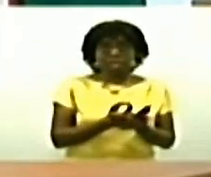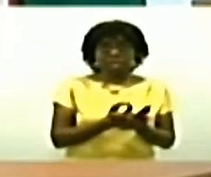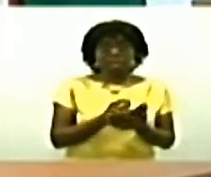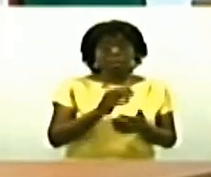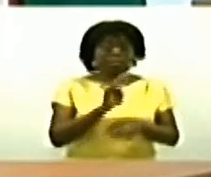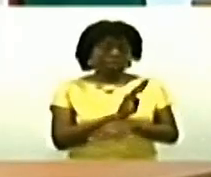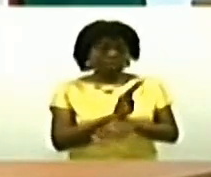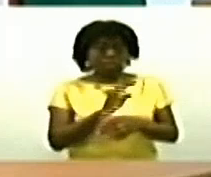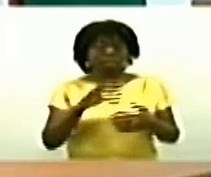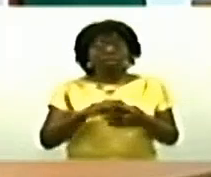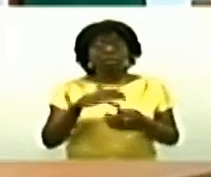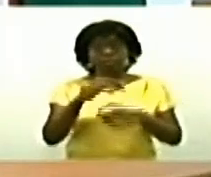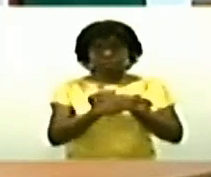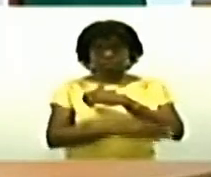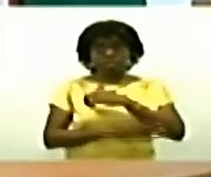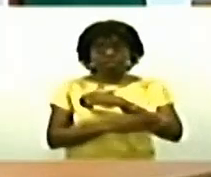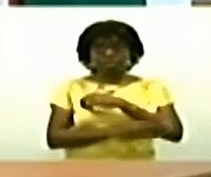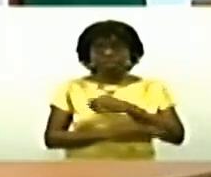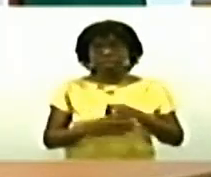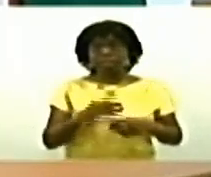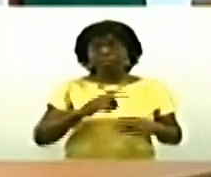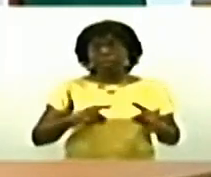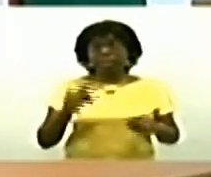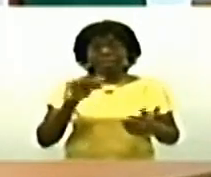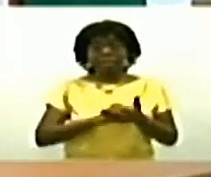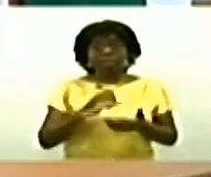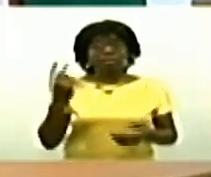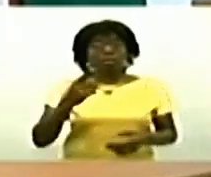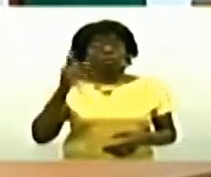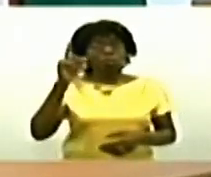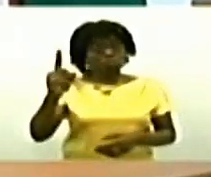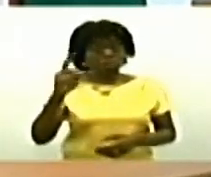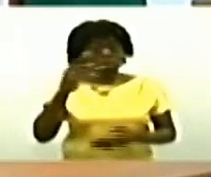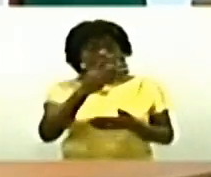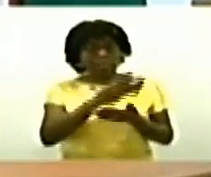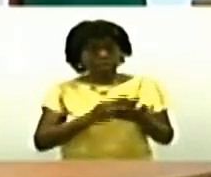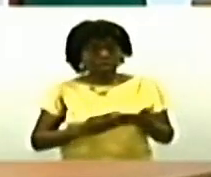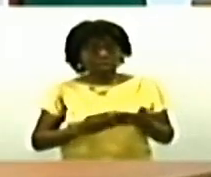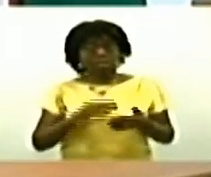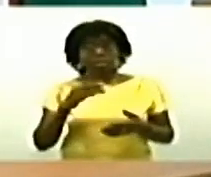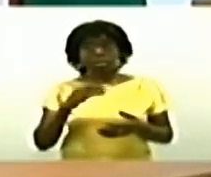business of the state. But that is only one part of the